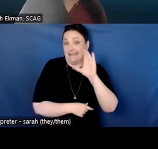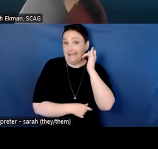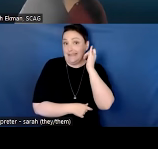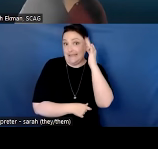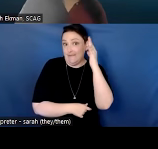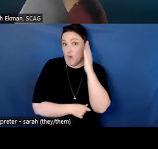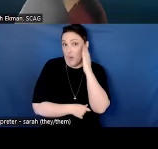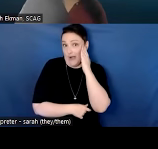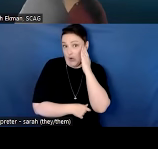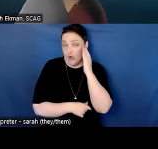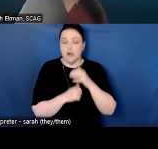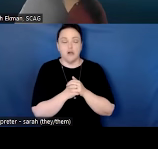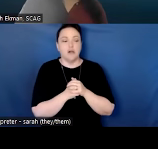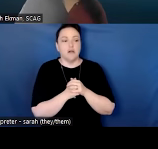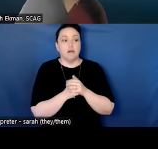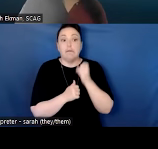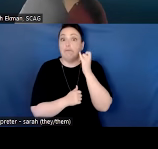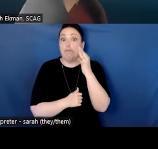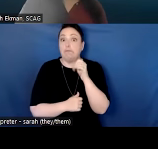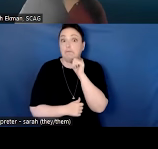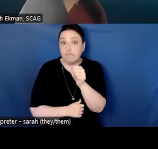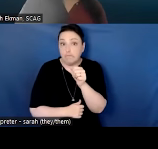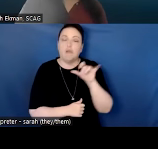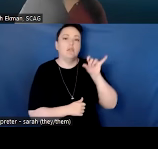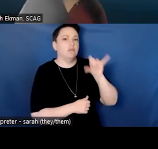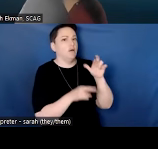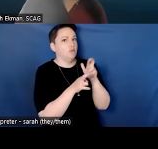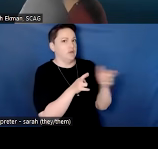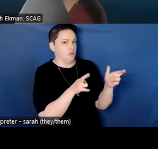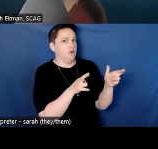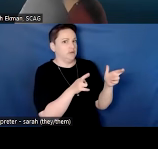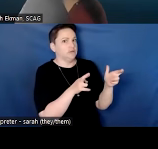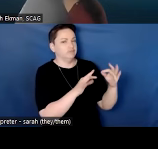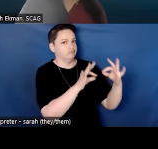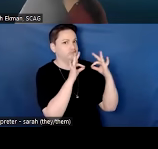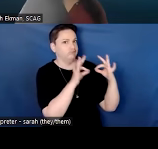you're not, it might be really good resources to check out and then connect with them.